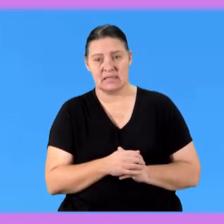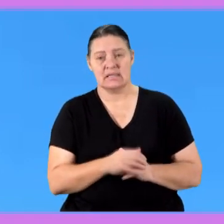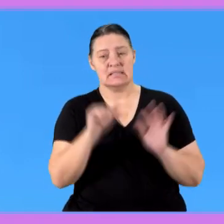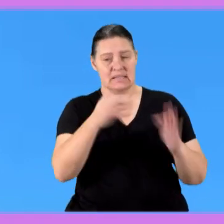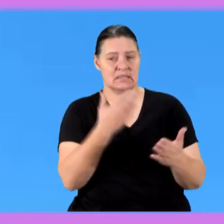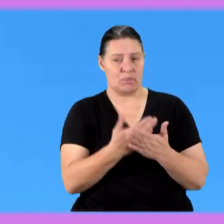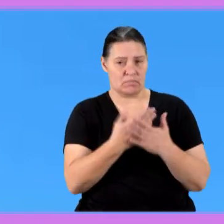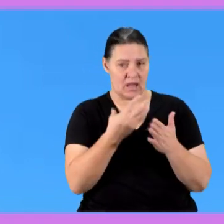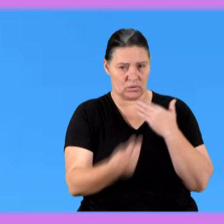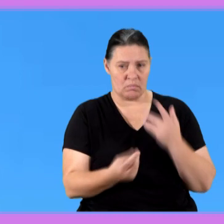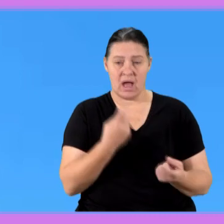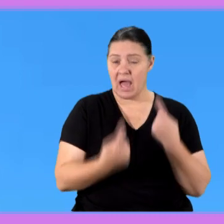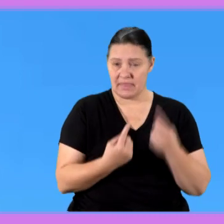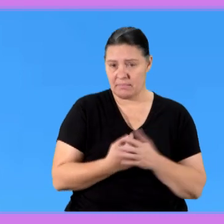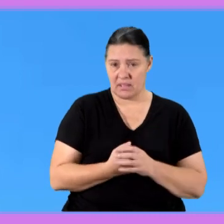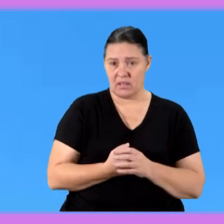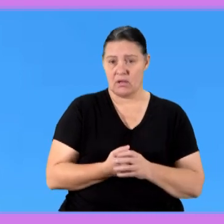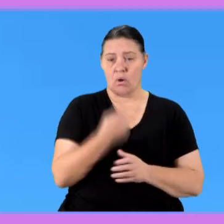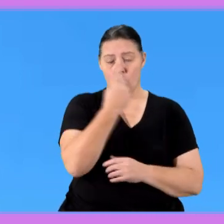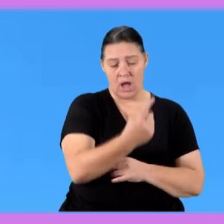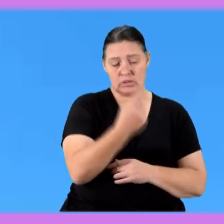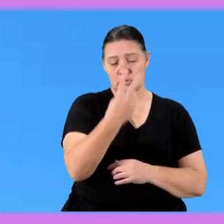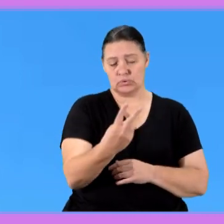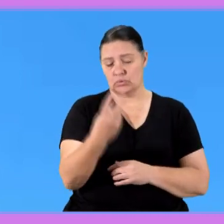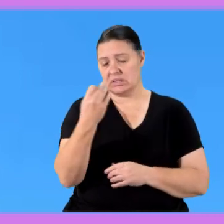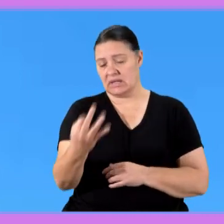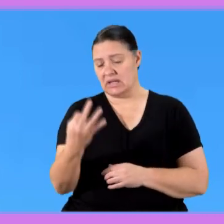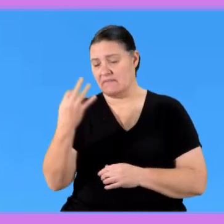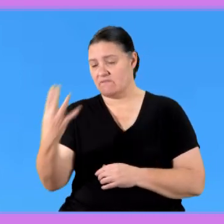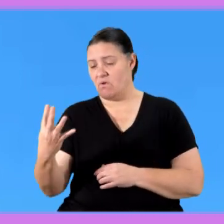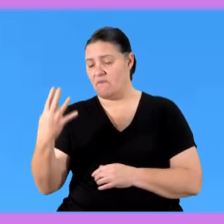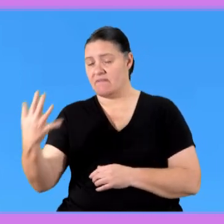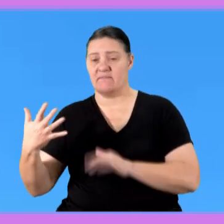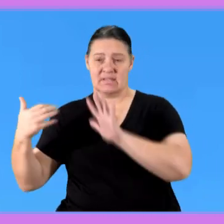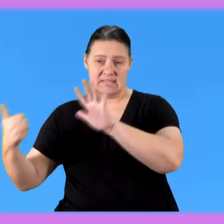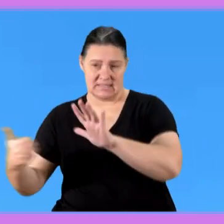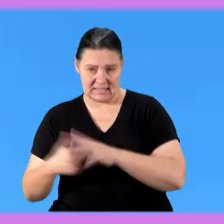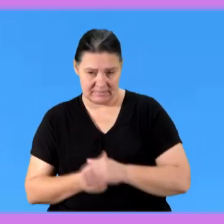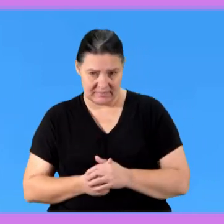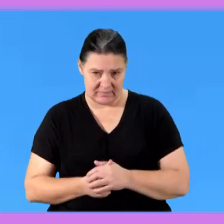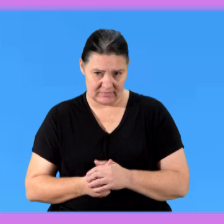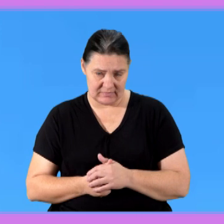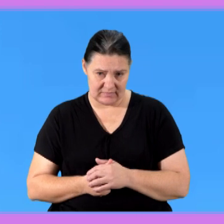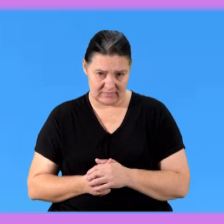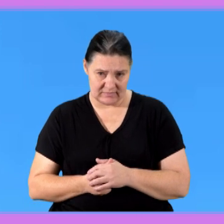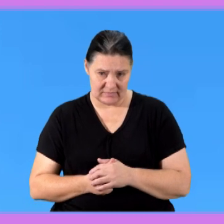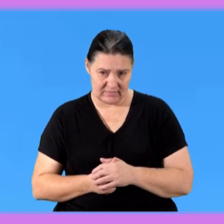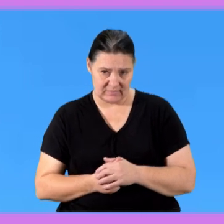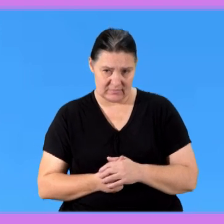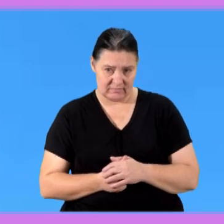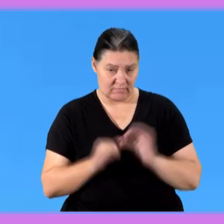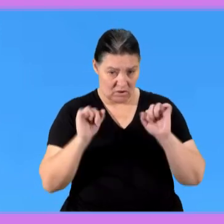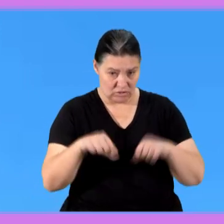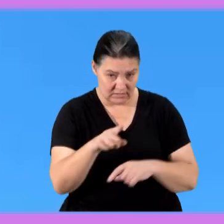possible outcomes. It can either be 1, 2, 3, 4, 5, or